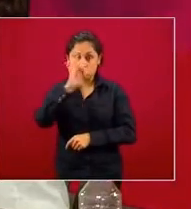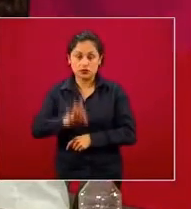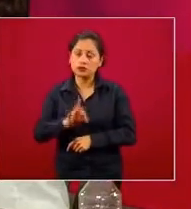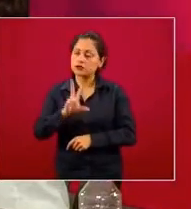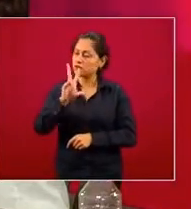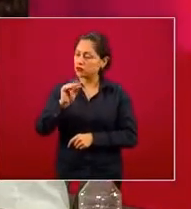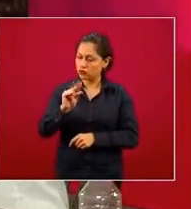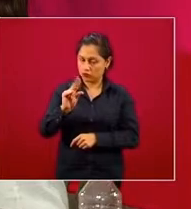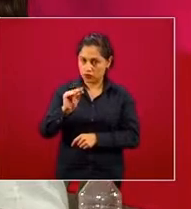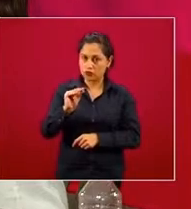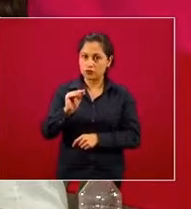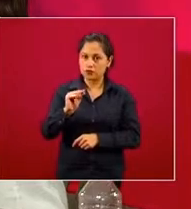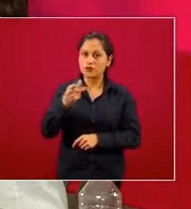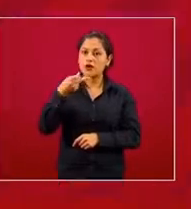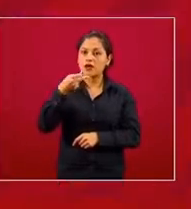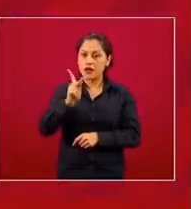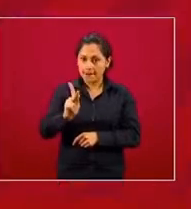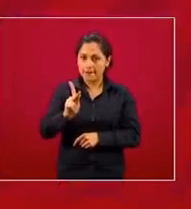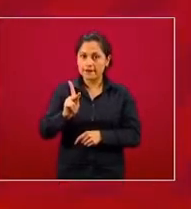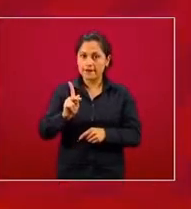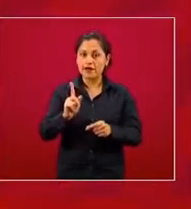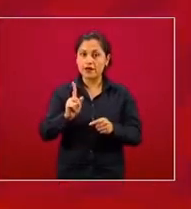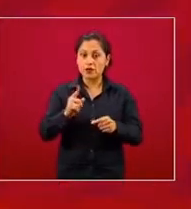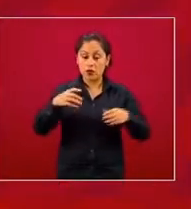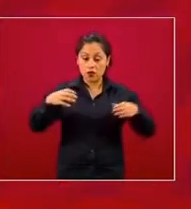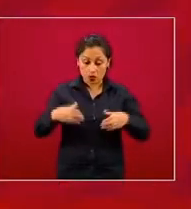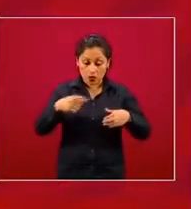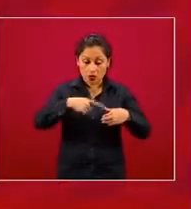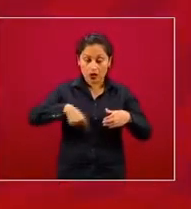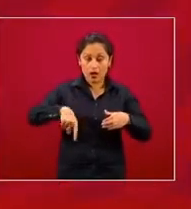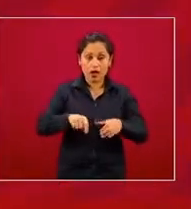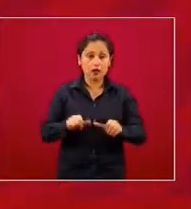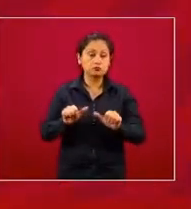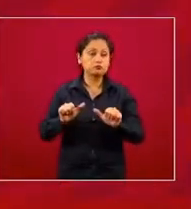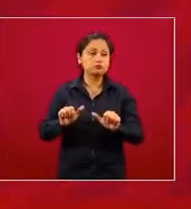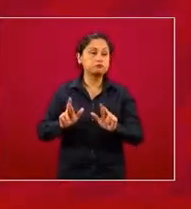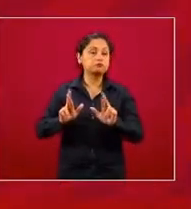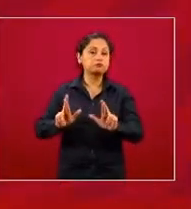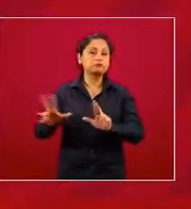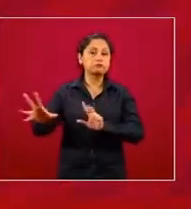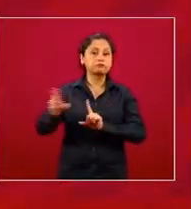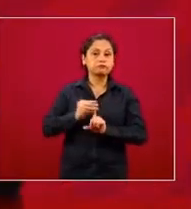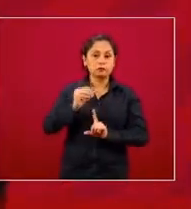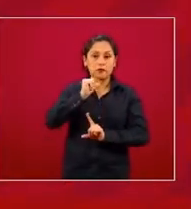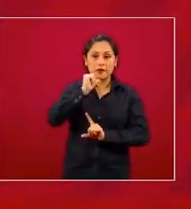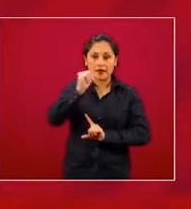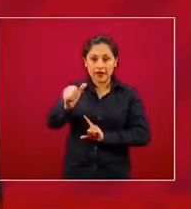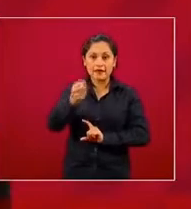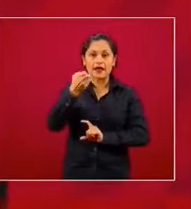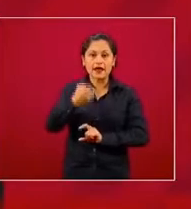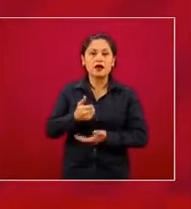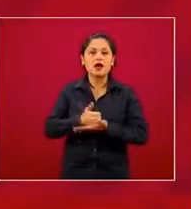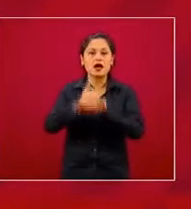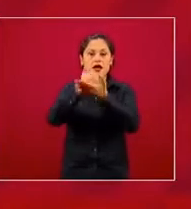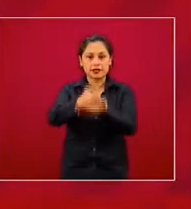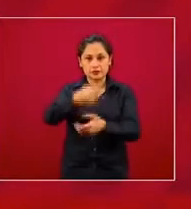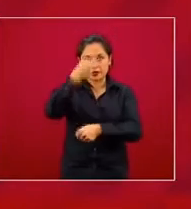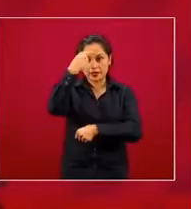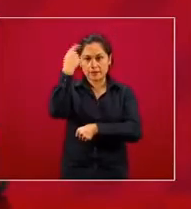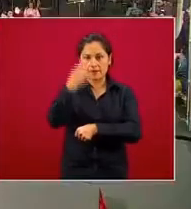that there is no further contagion. That's why it's called flock immune system. It's just like a flock.